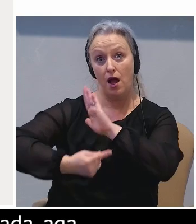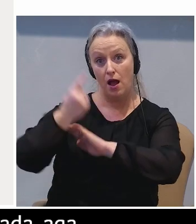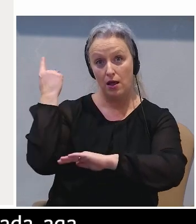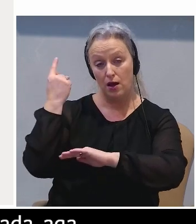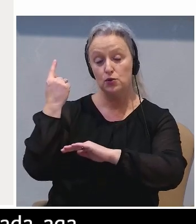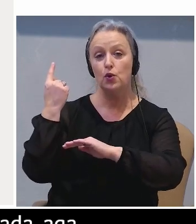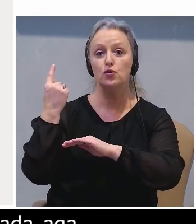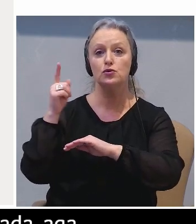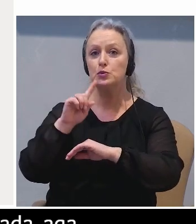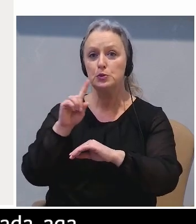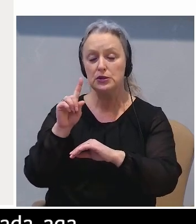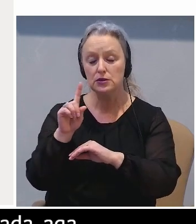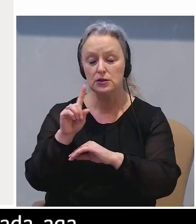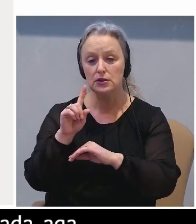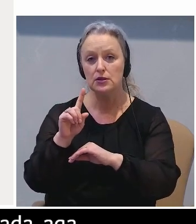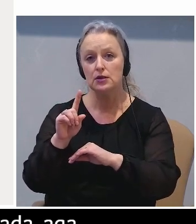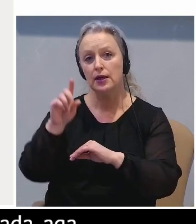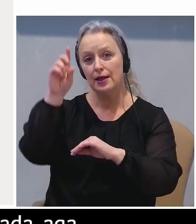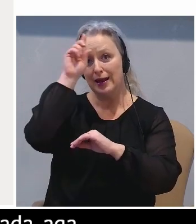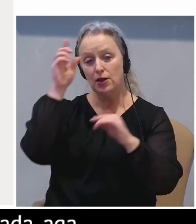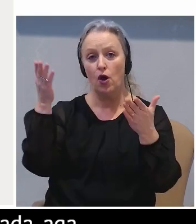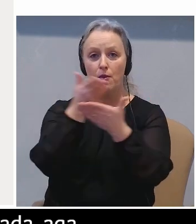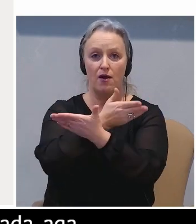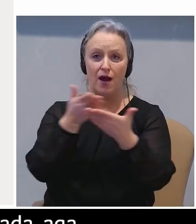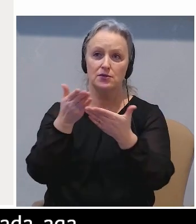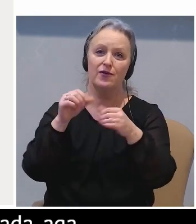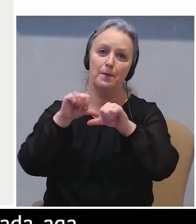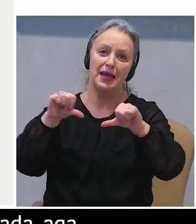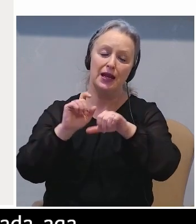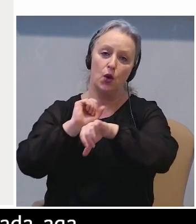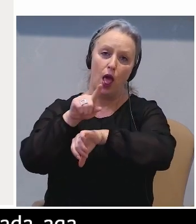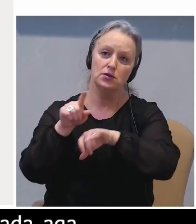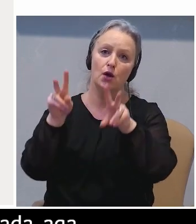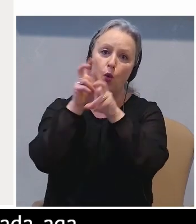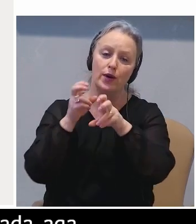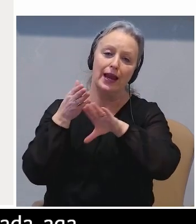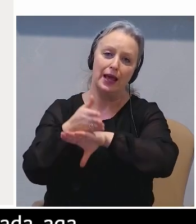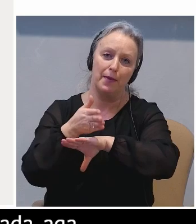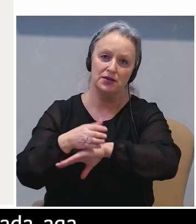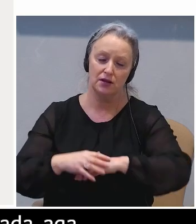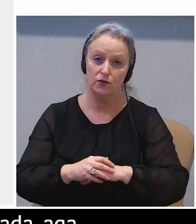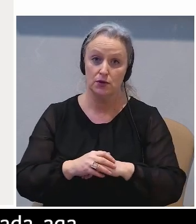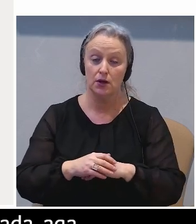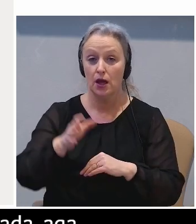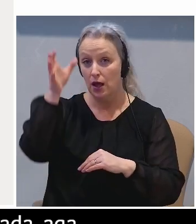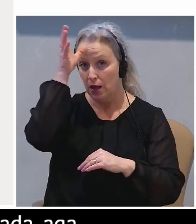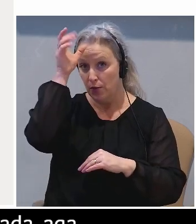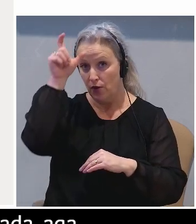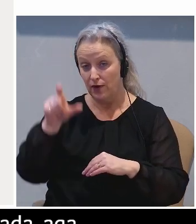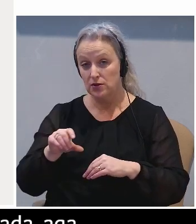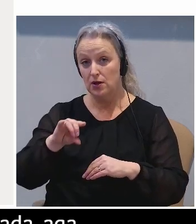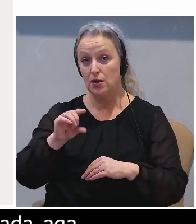morning Professor Wind and Professor Unap, they already showed the example of cross-border access in a clinical